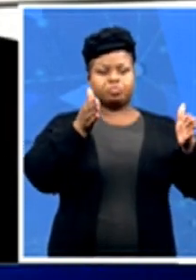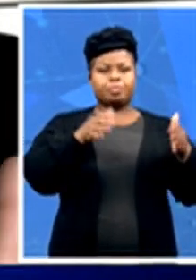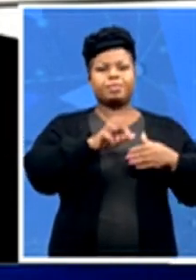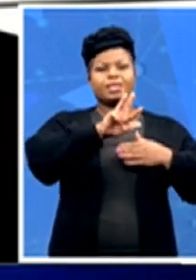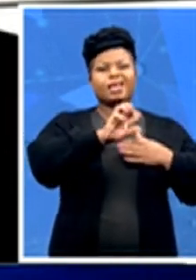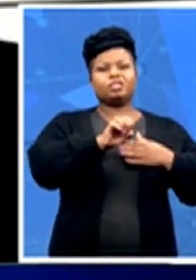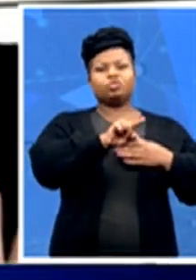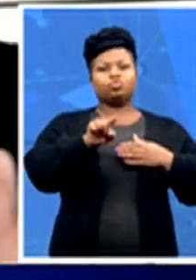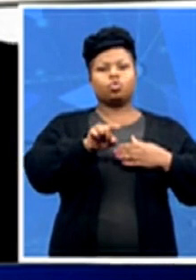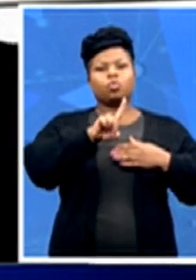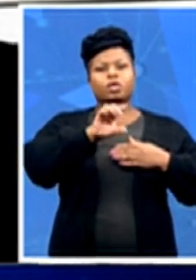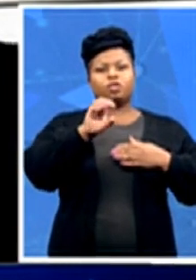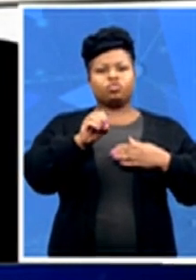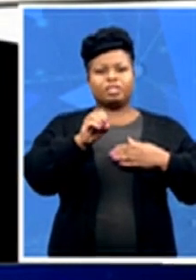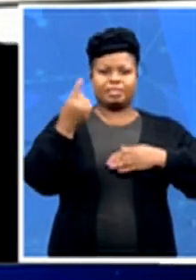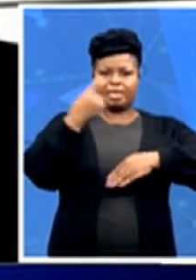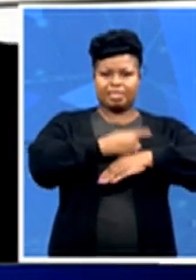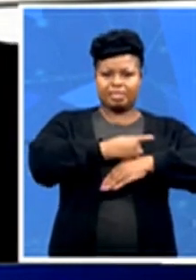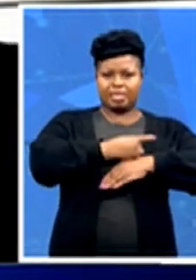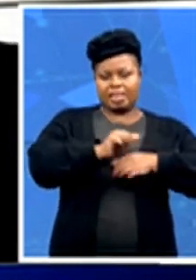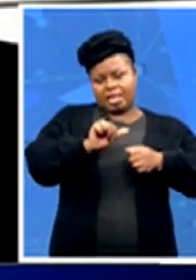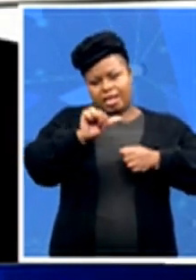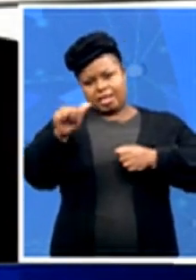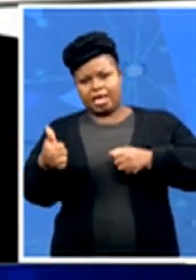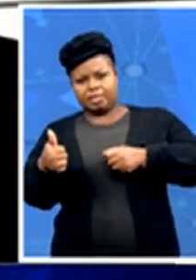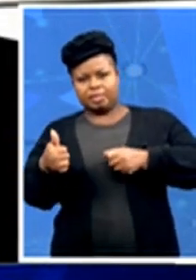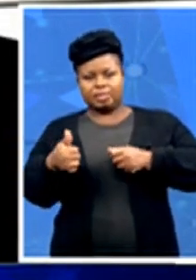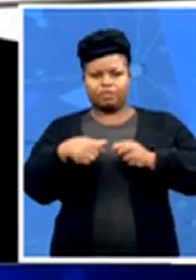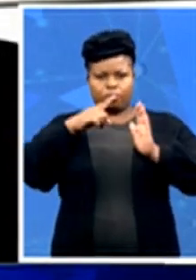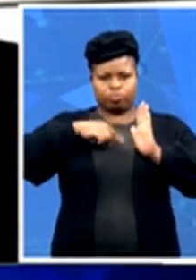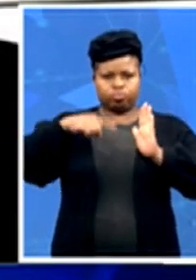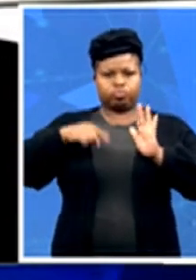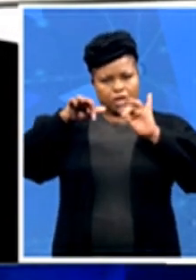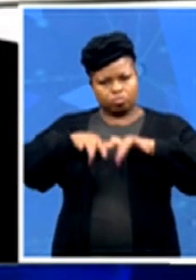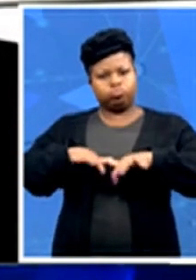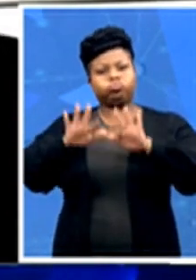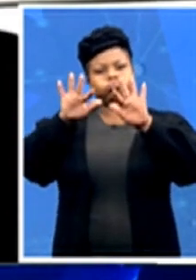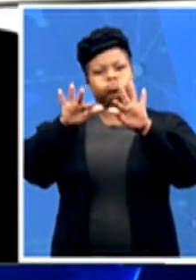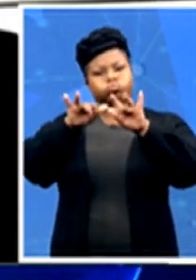So if that gap remains consistent, and we don't know if it would, but if it